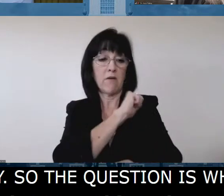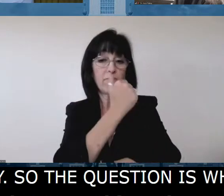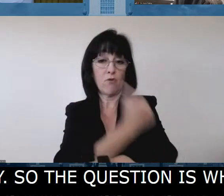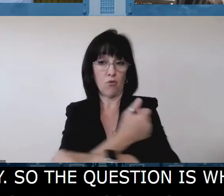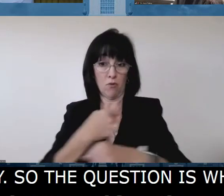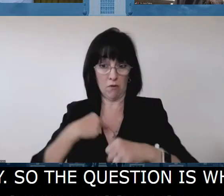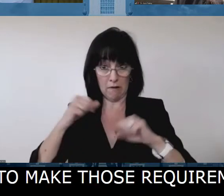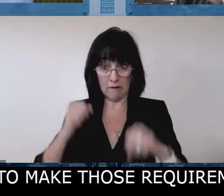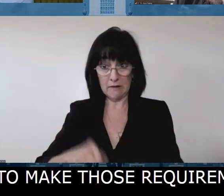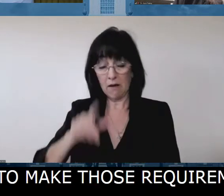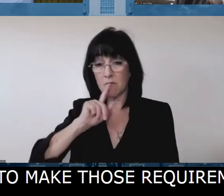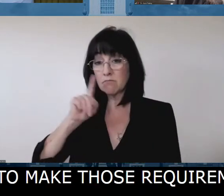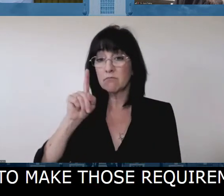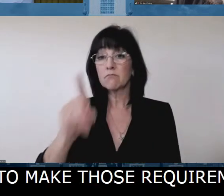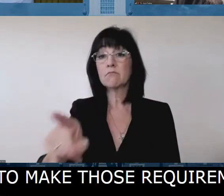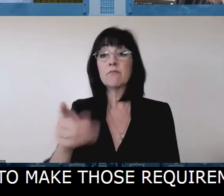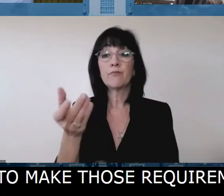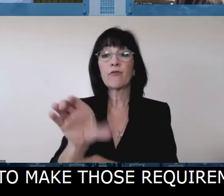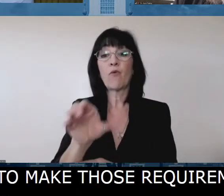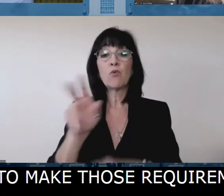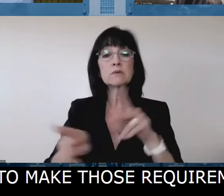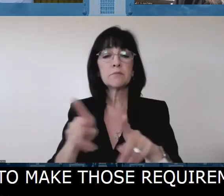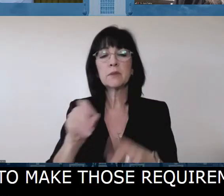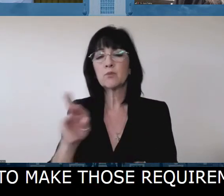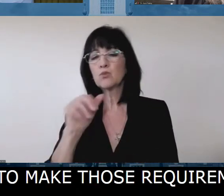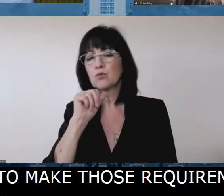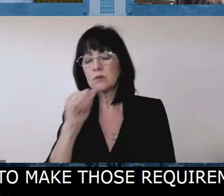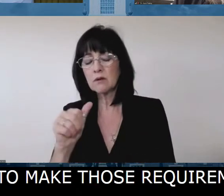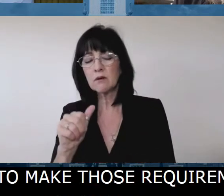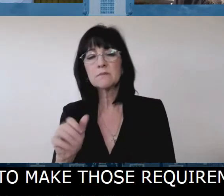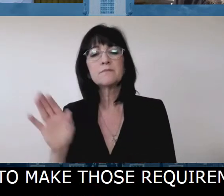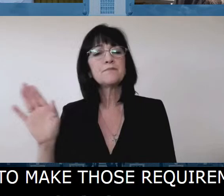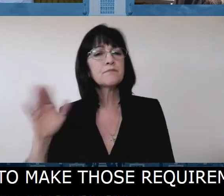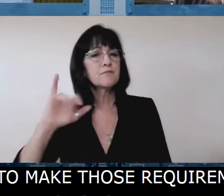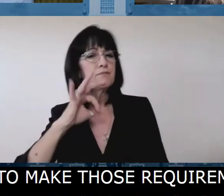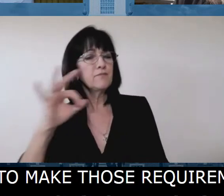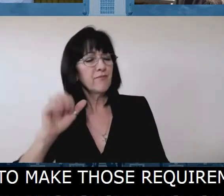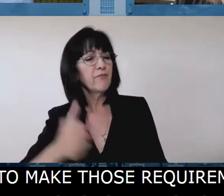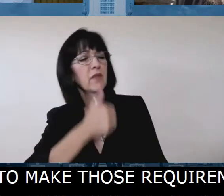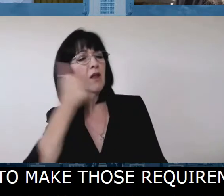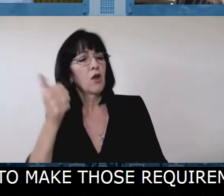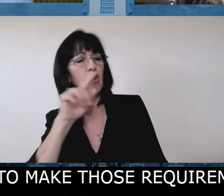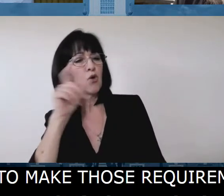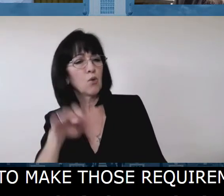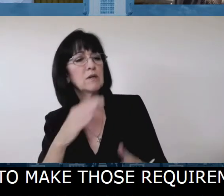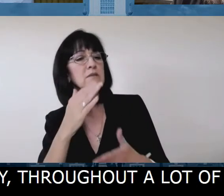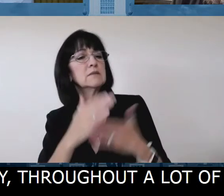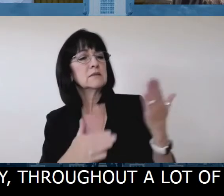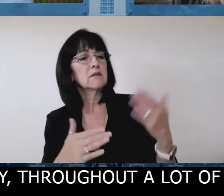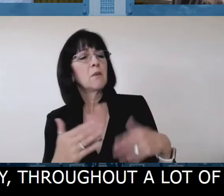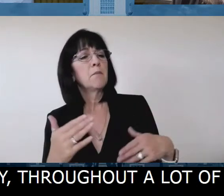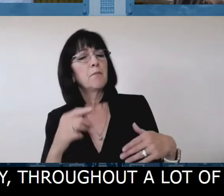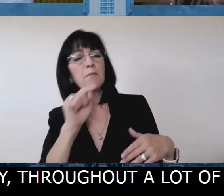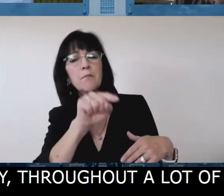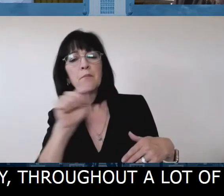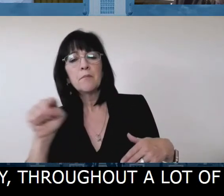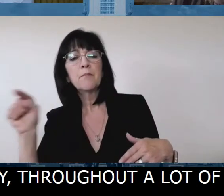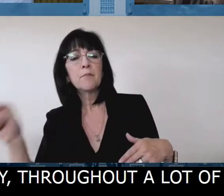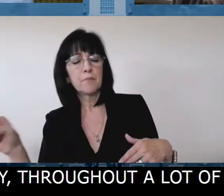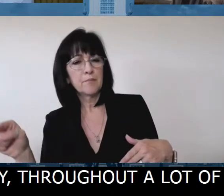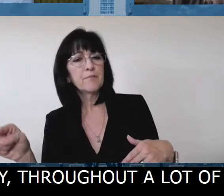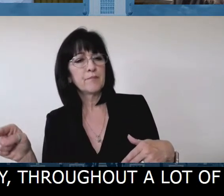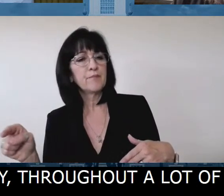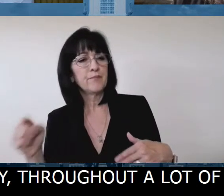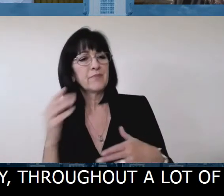may. Throughout a lot of the pandemic, Delaware was in lockstep with some nearby states when it came to restrictions. Some of